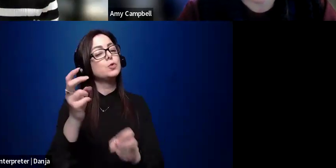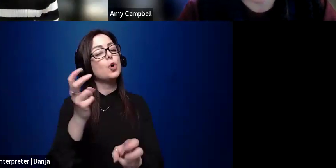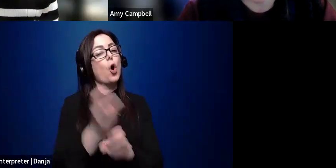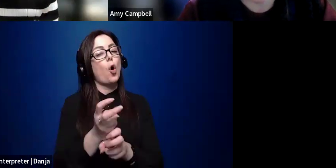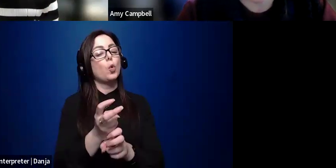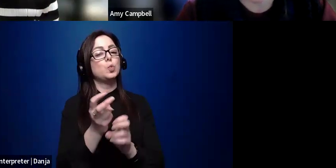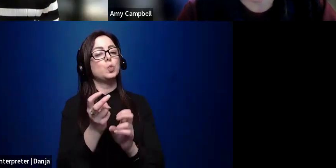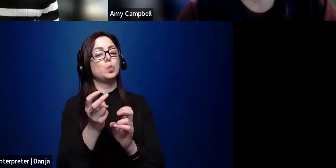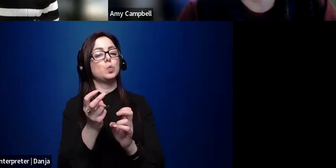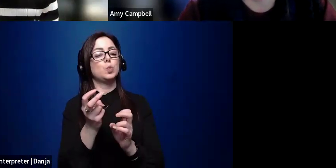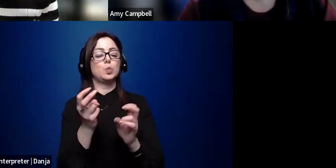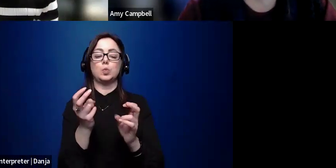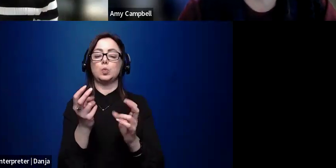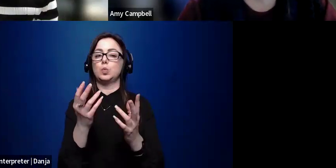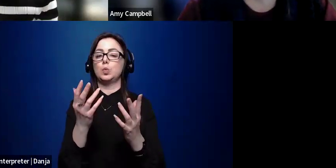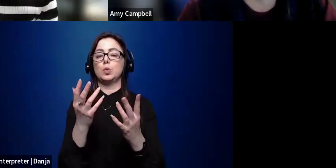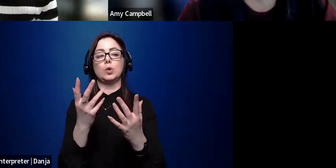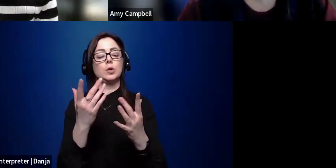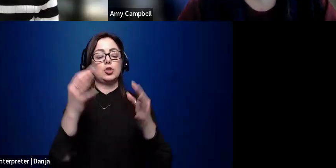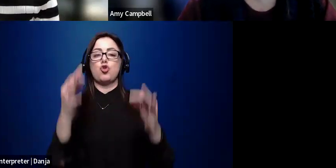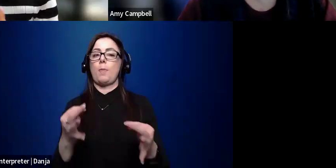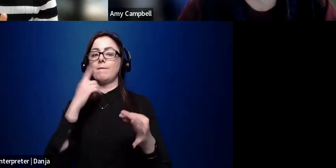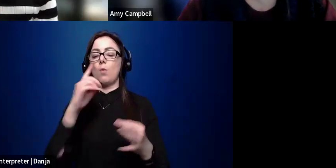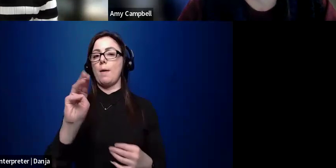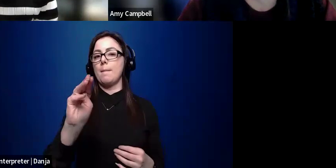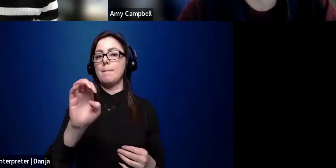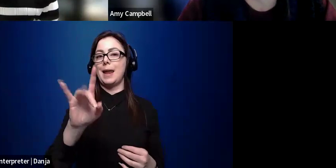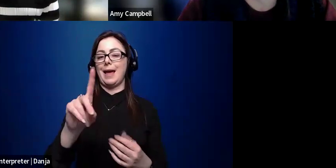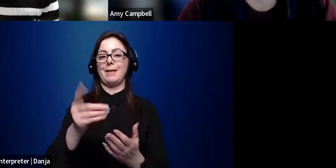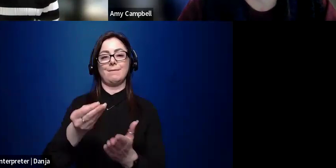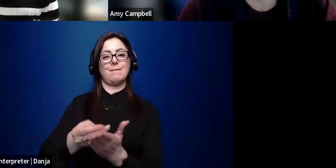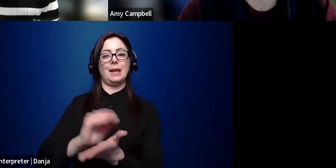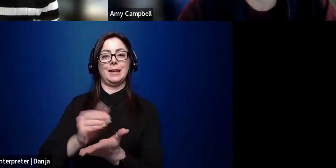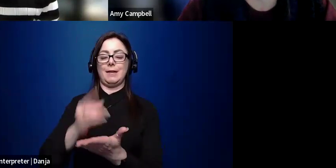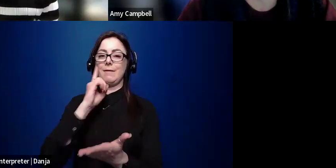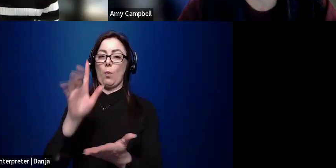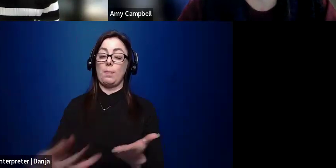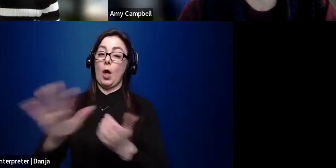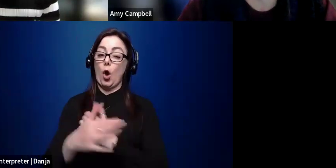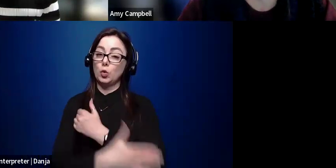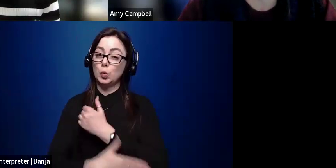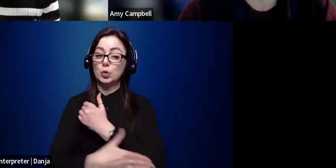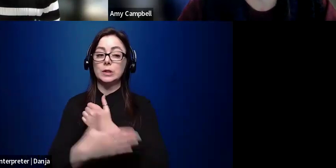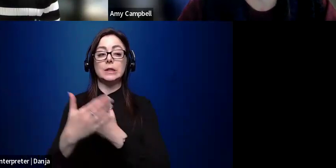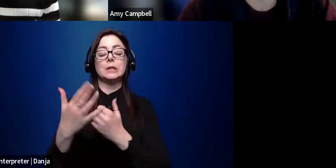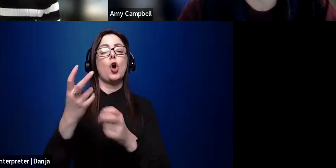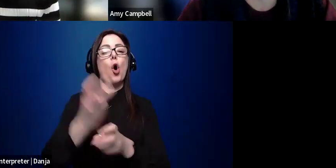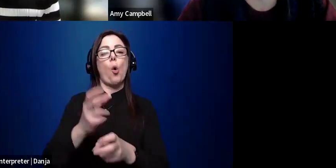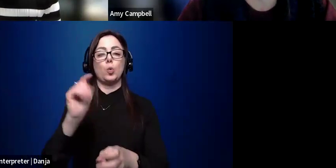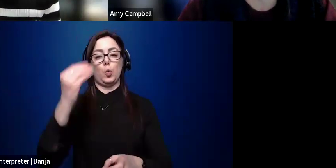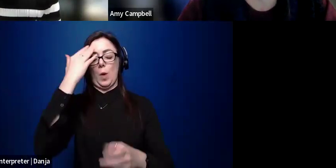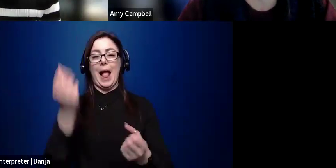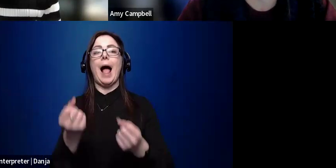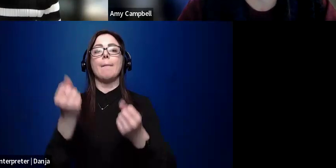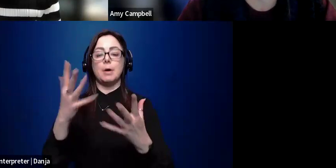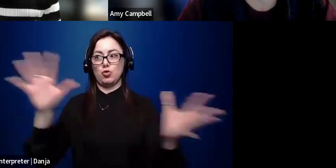about Medicaid funding across the country, how much the federal government is contributing. But in Iowa,